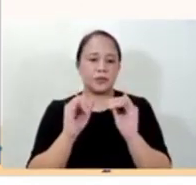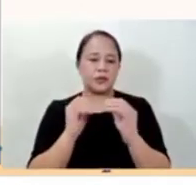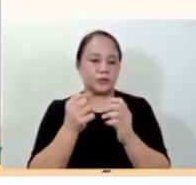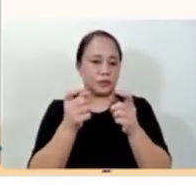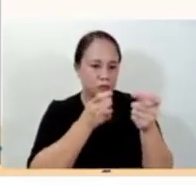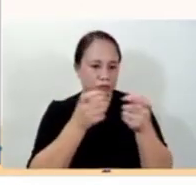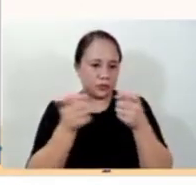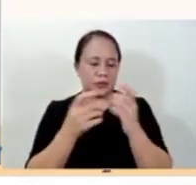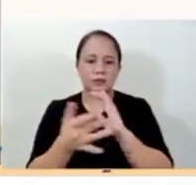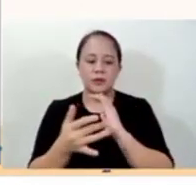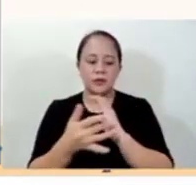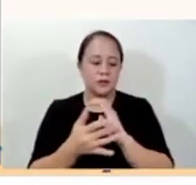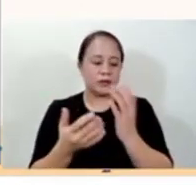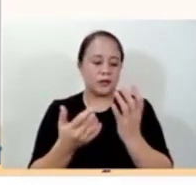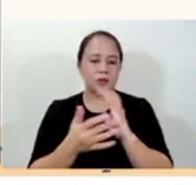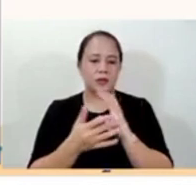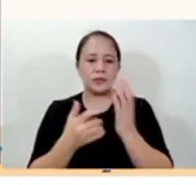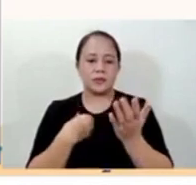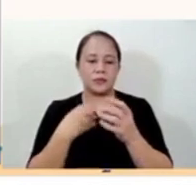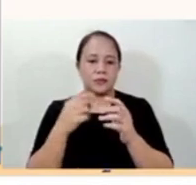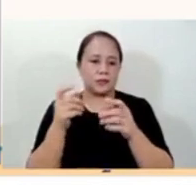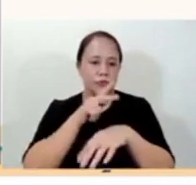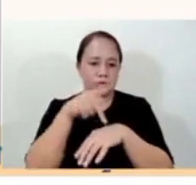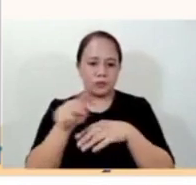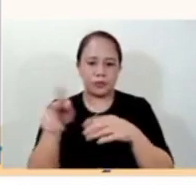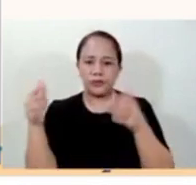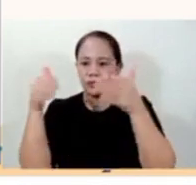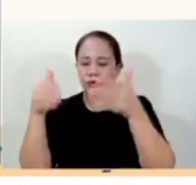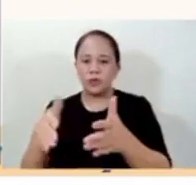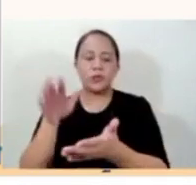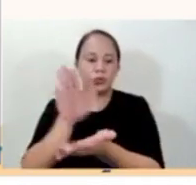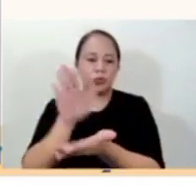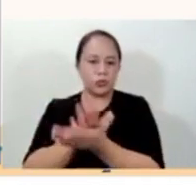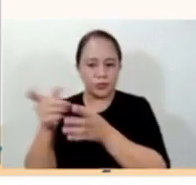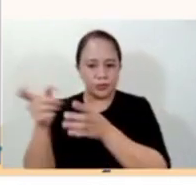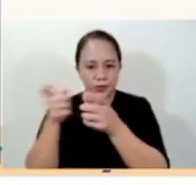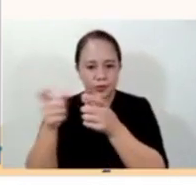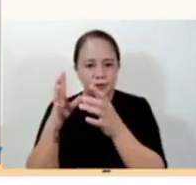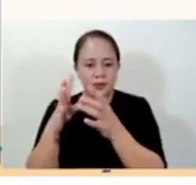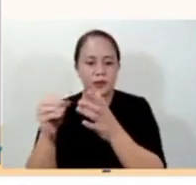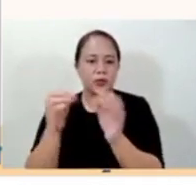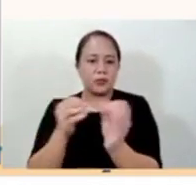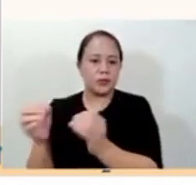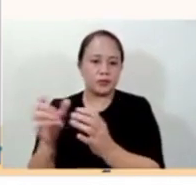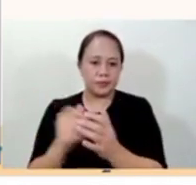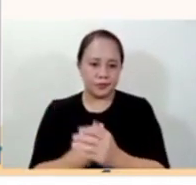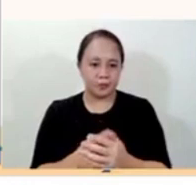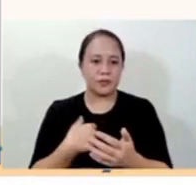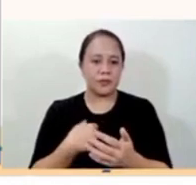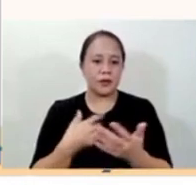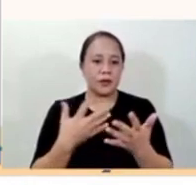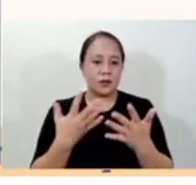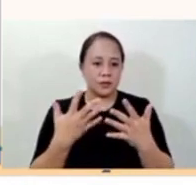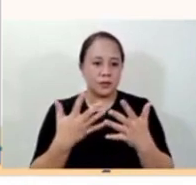perform instructional supervision and technical assistance, and school principals concentrate on school